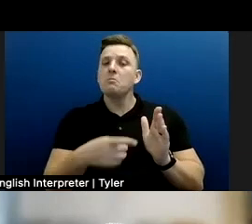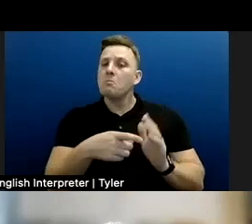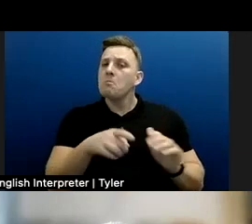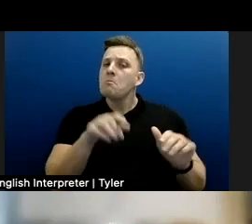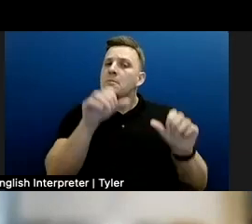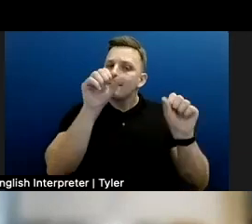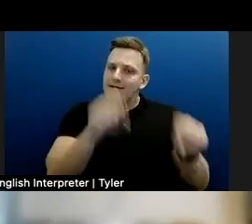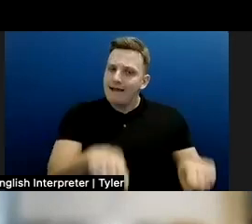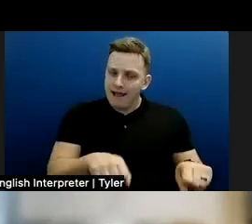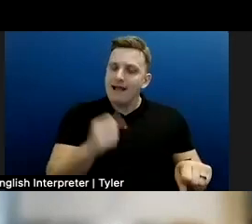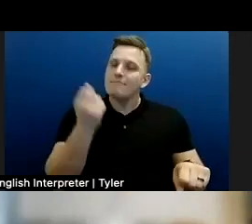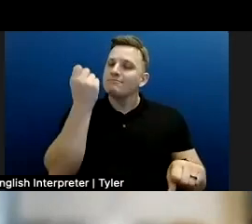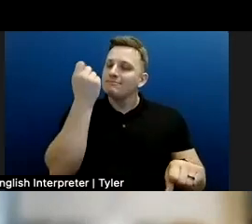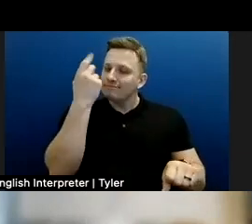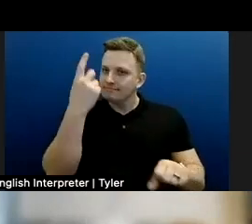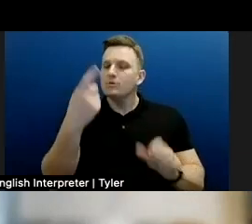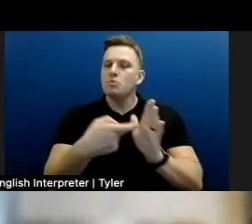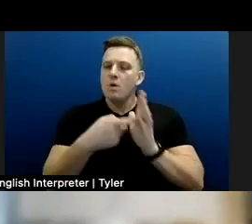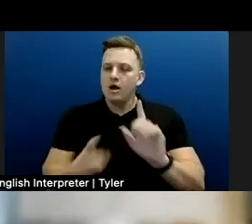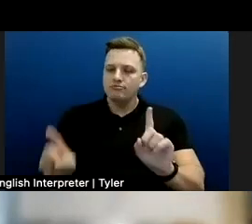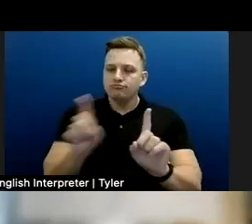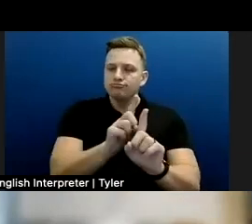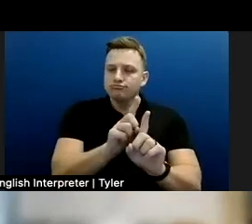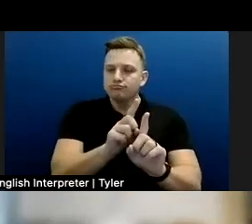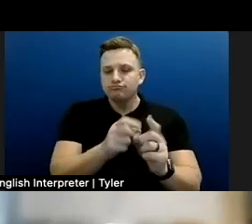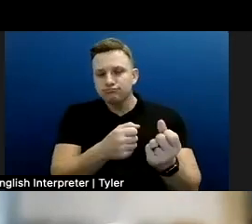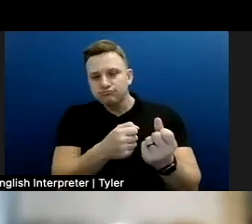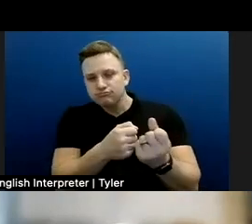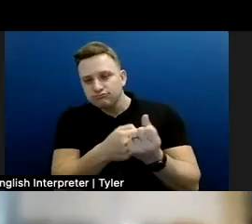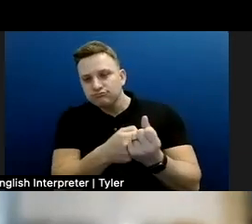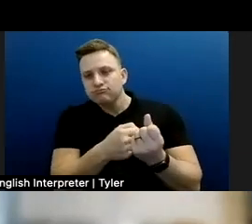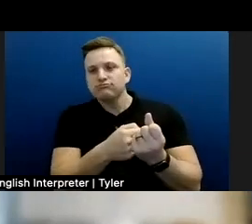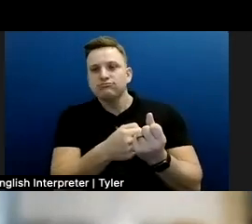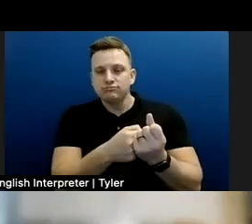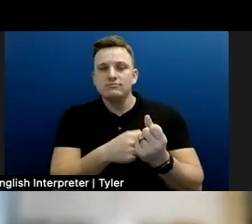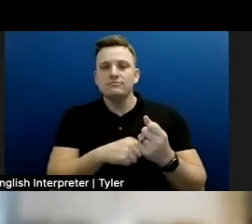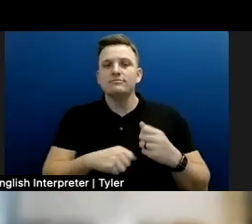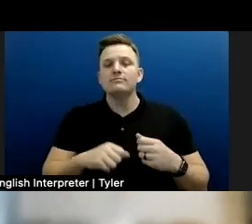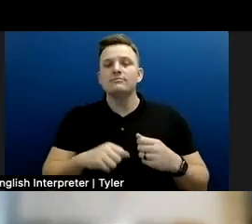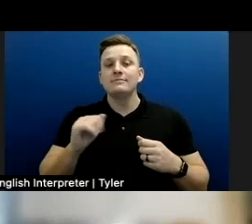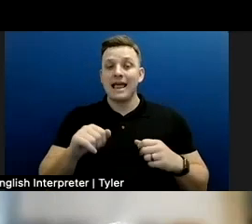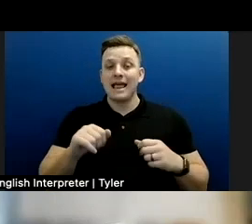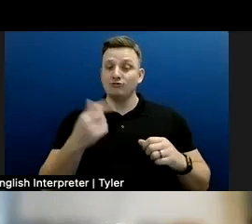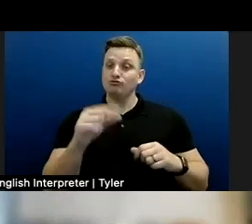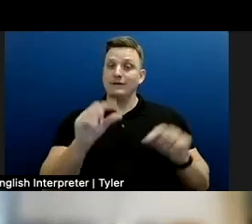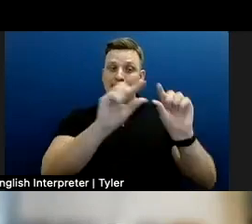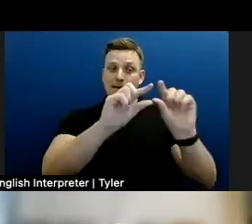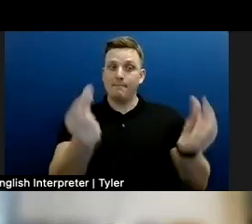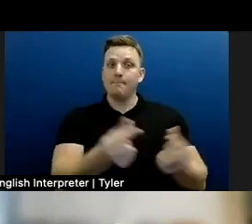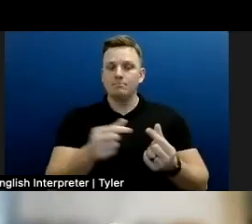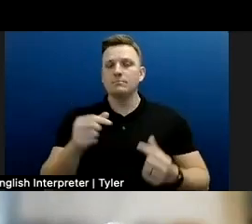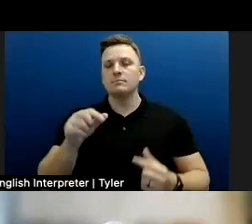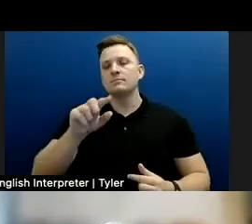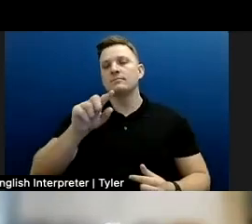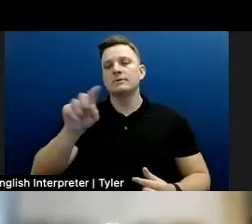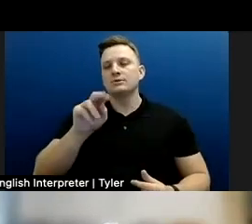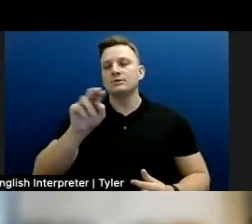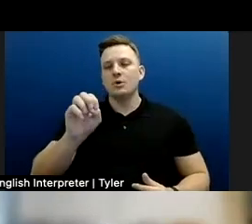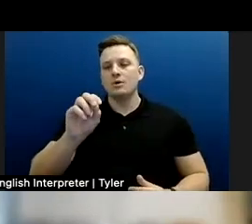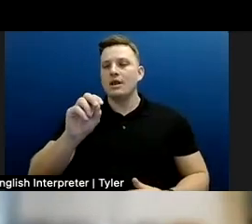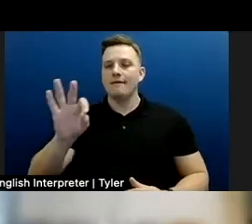they were given guided assistance from another. And he called this the so-called zone of